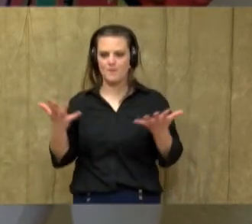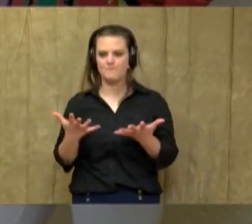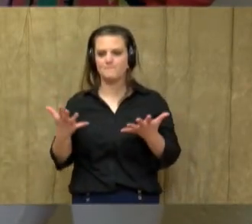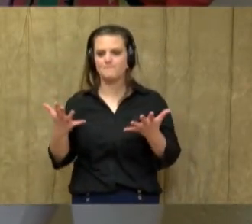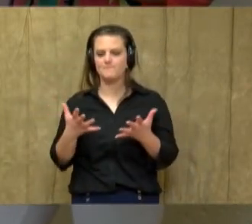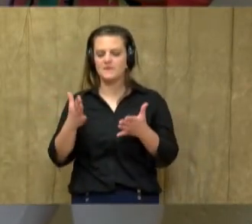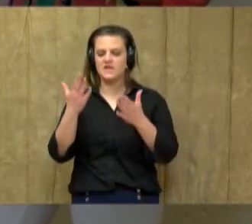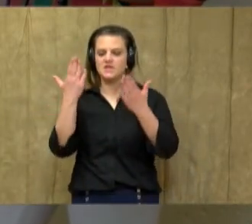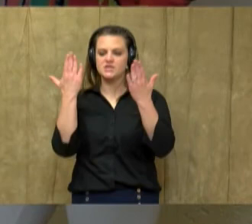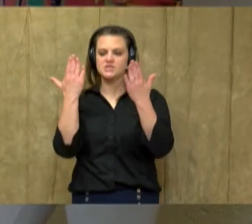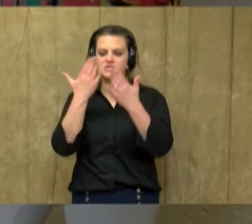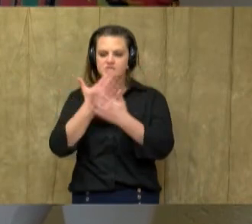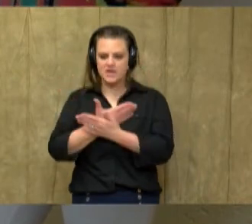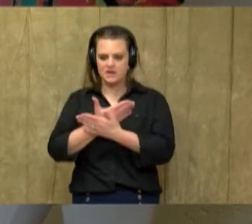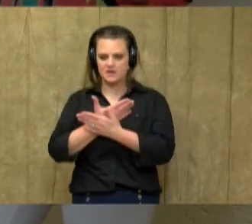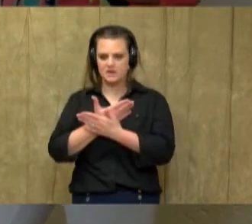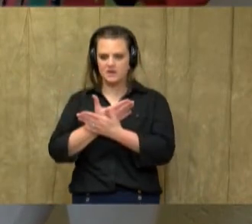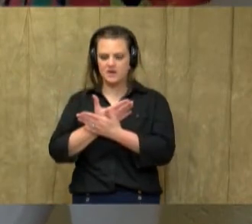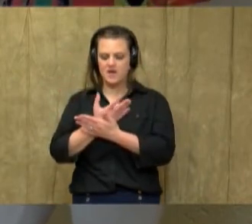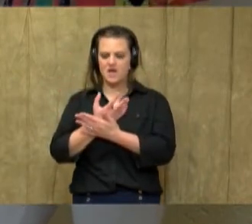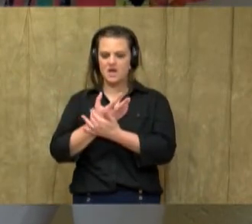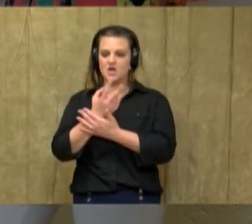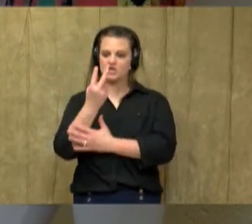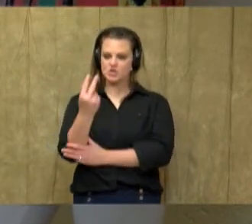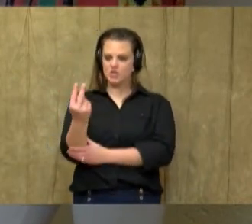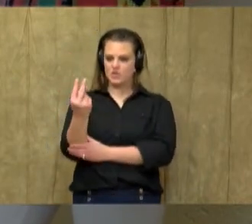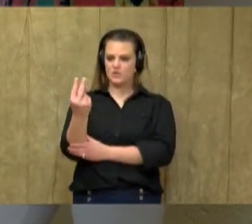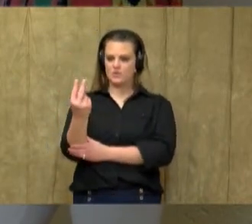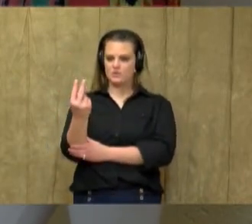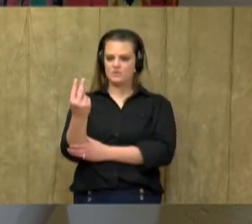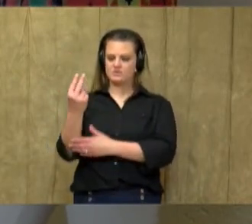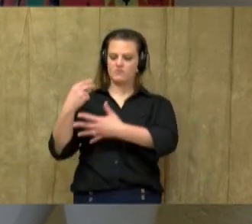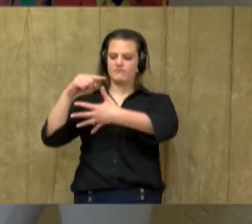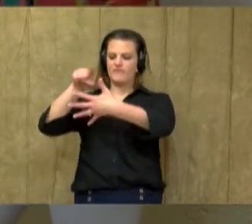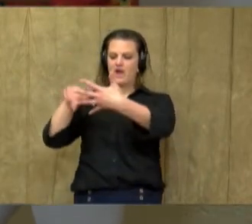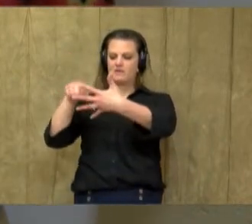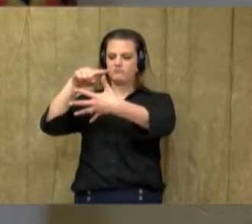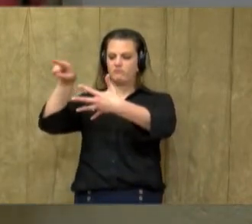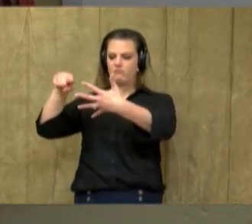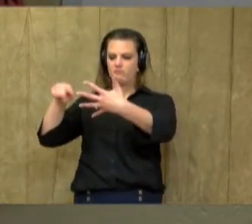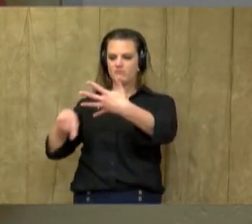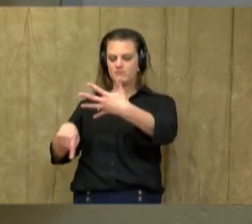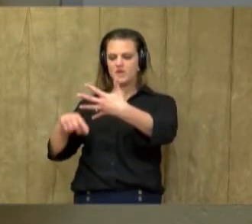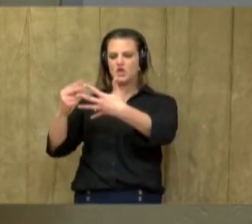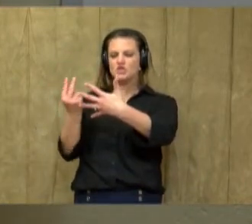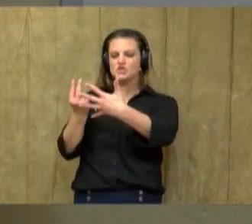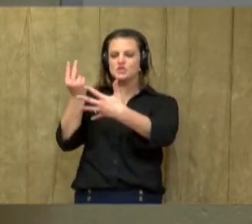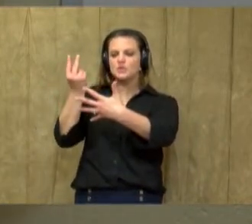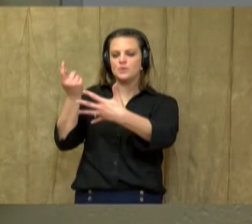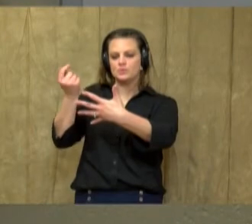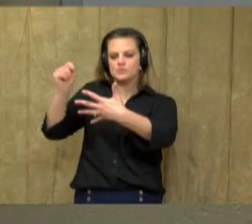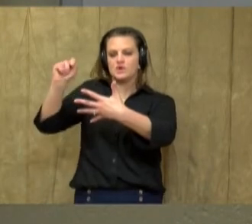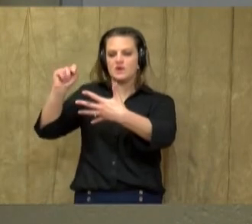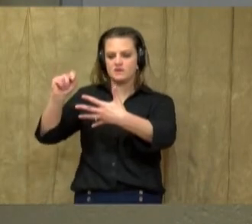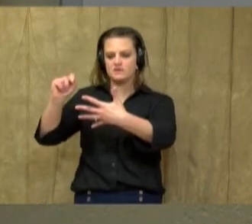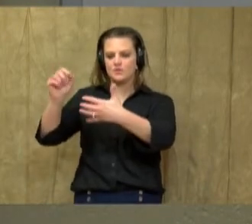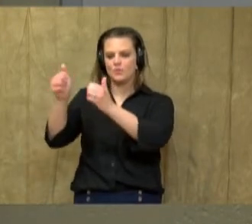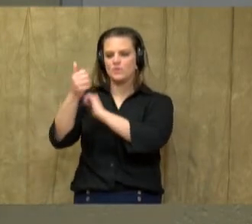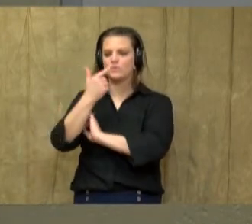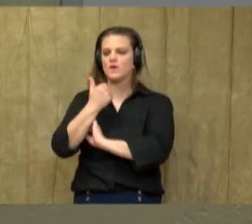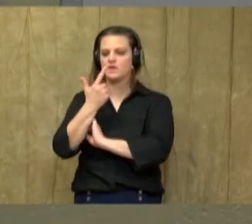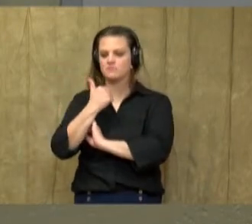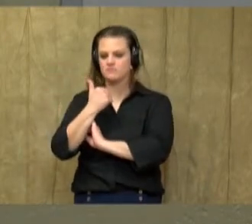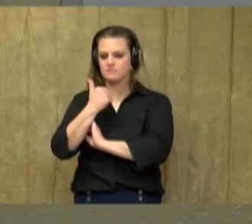have to shade in 2 sections of the 5. I'm going to try that in